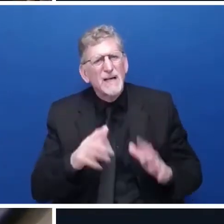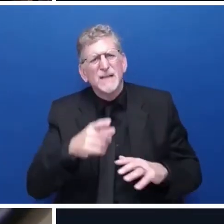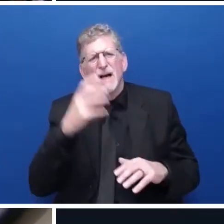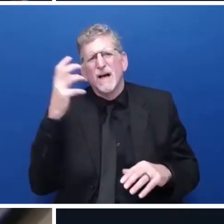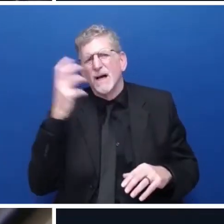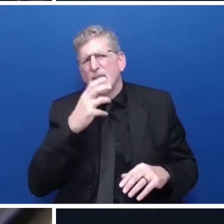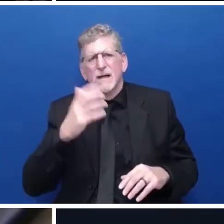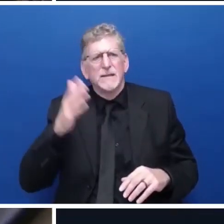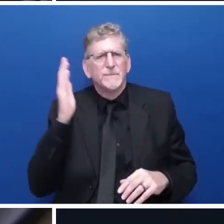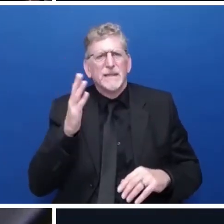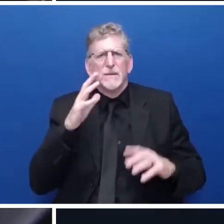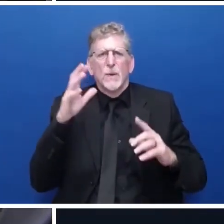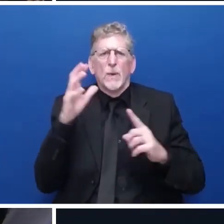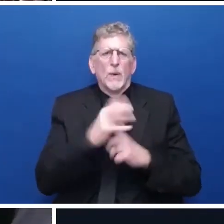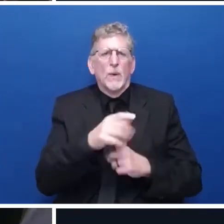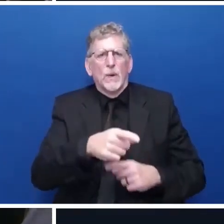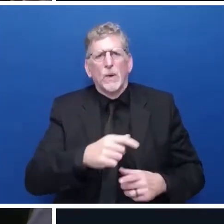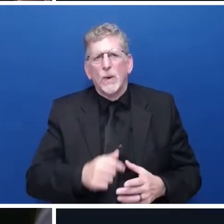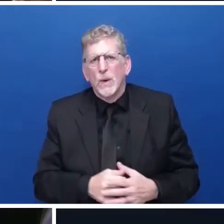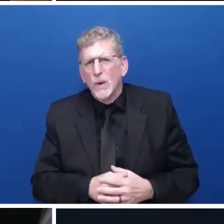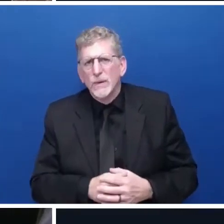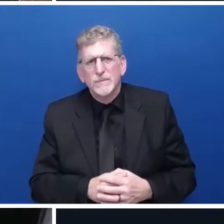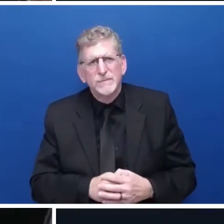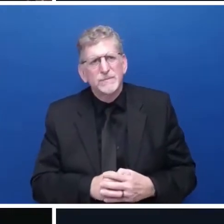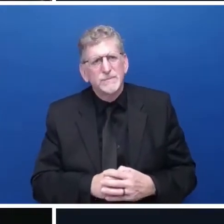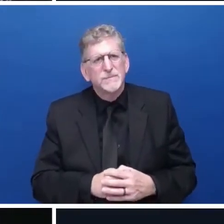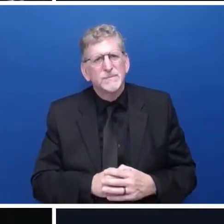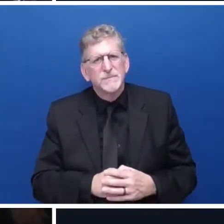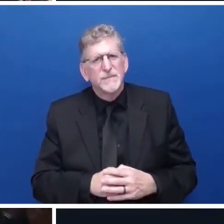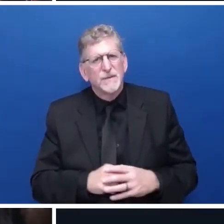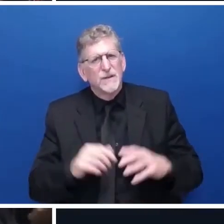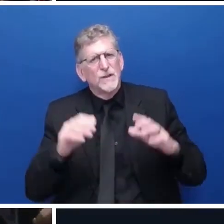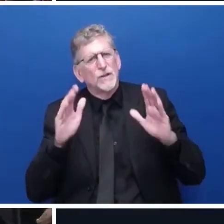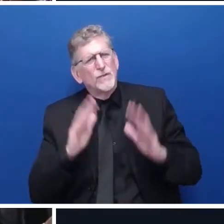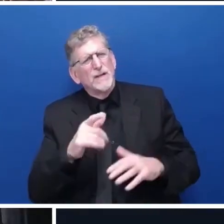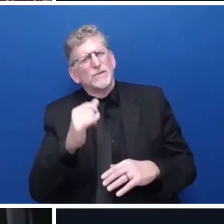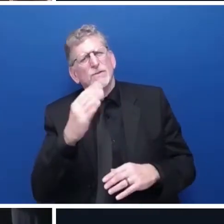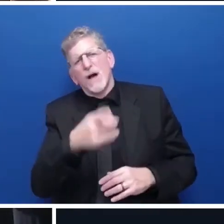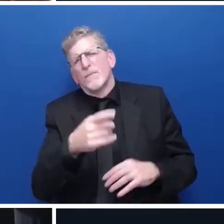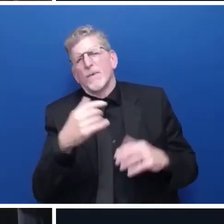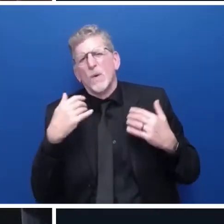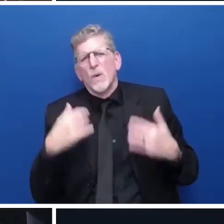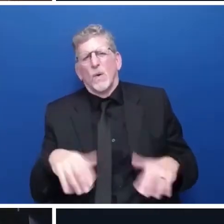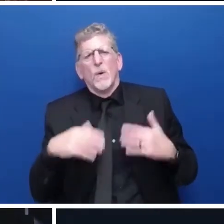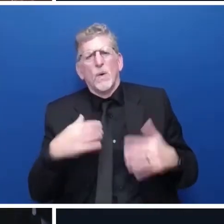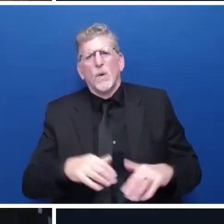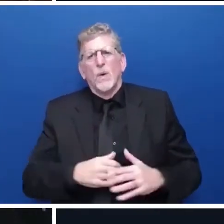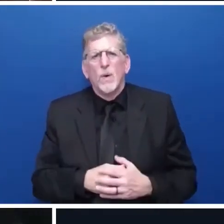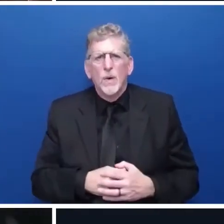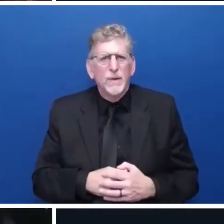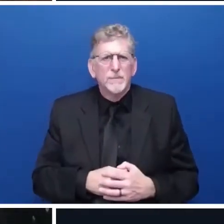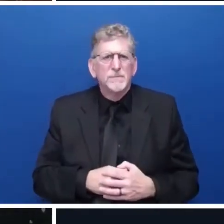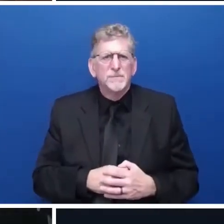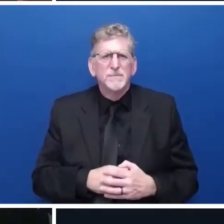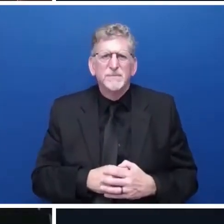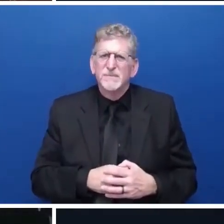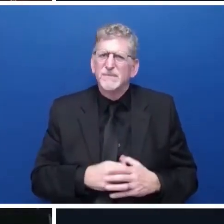guys. Incredible. Great job. Great job. Yes, sir. Love the finish. I'm the ambassador.